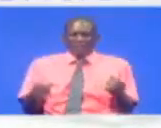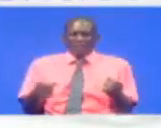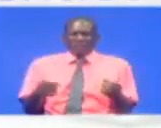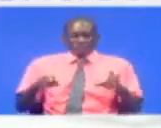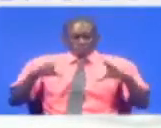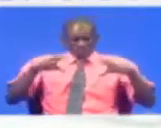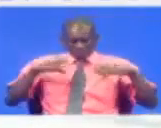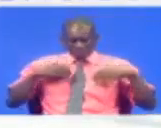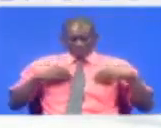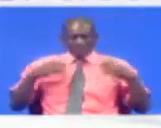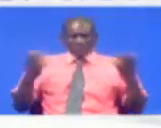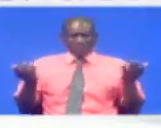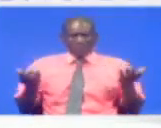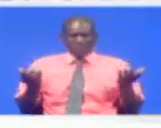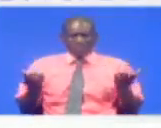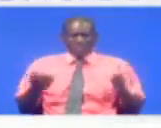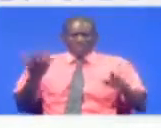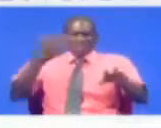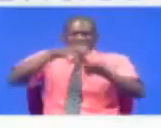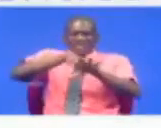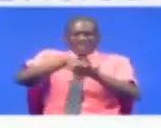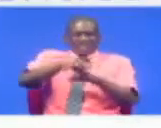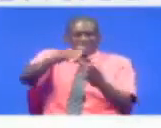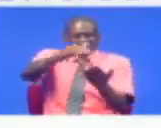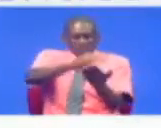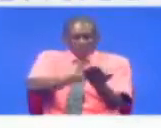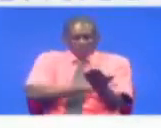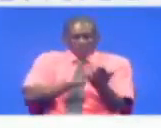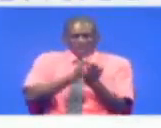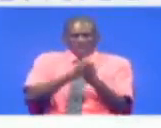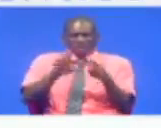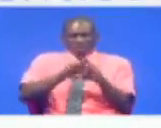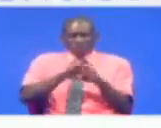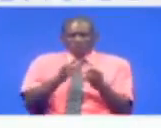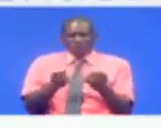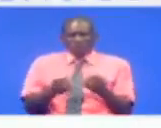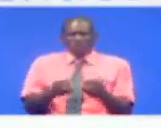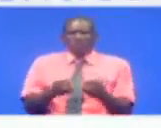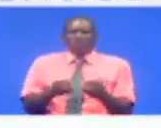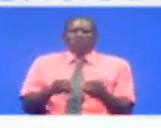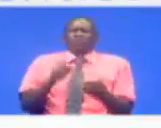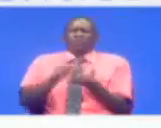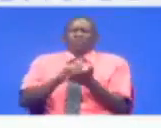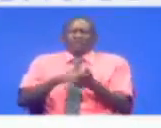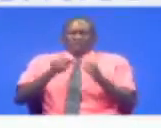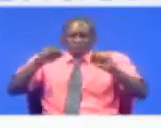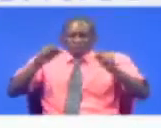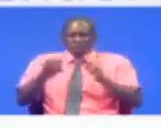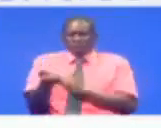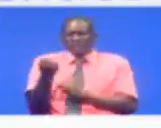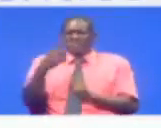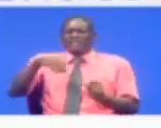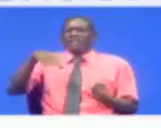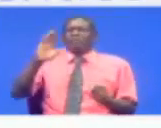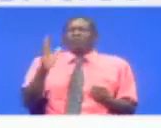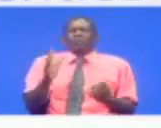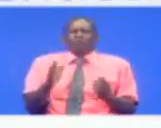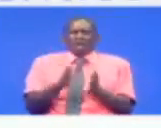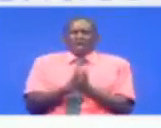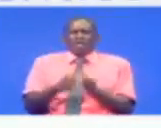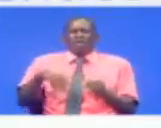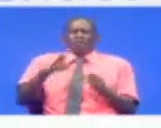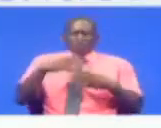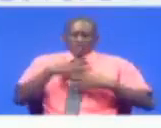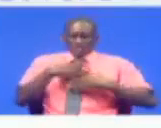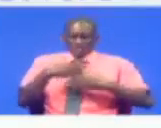embrace integrated reporting and really ESG reporting, so that they're able to understand more and they're more interested